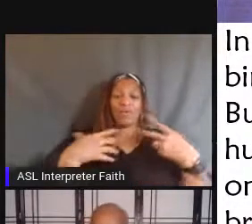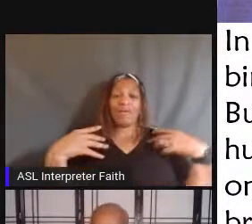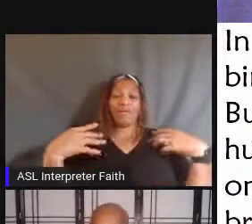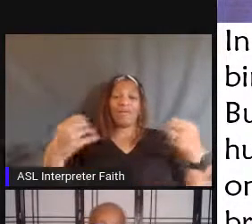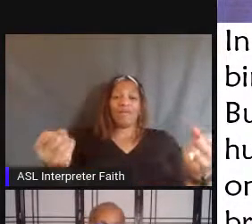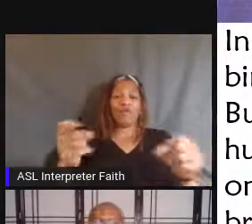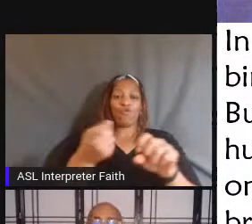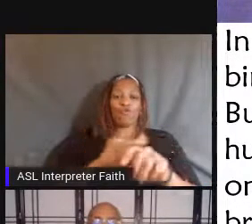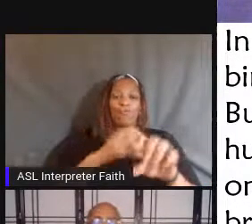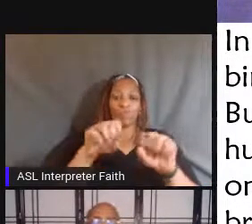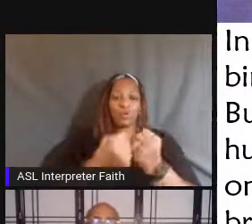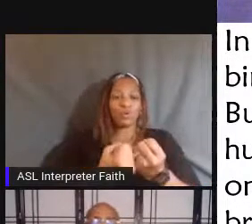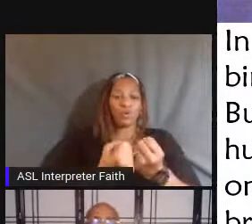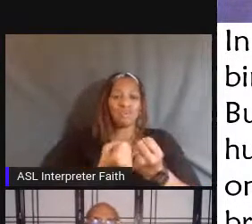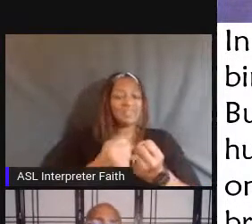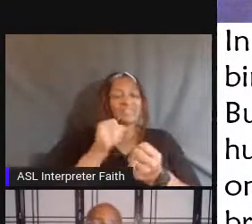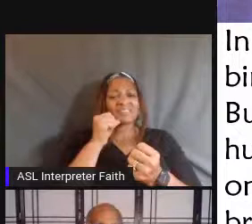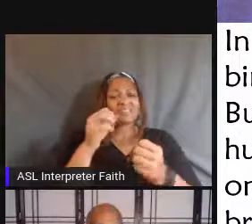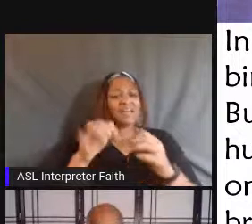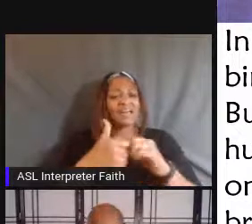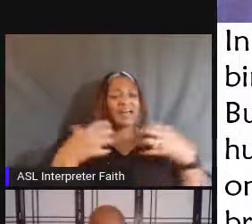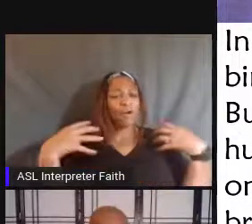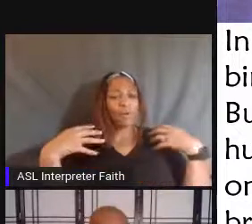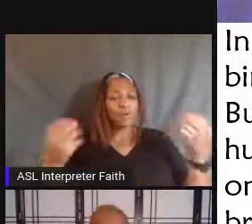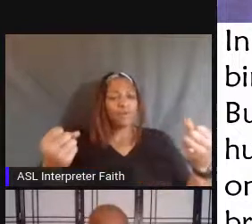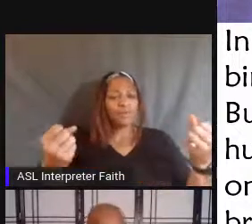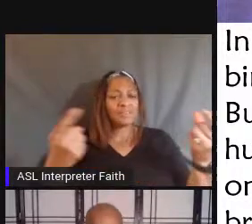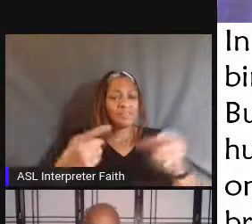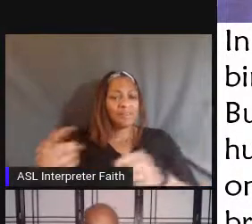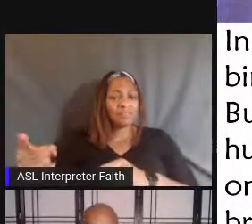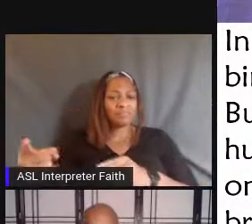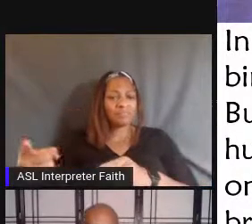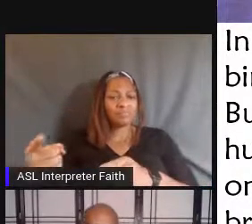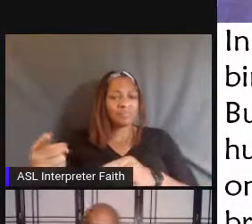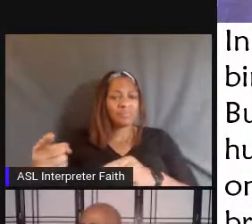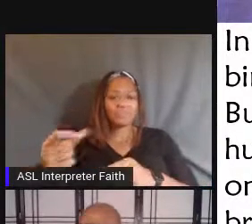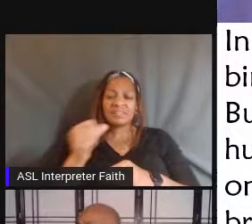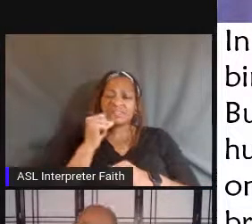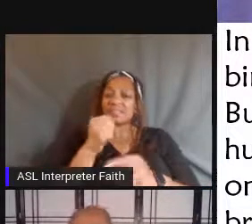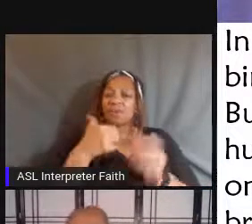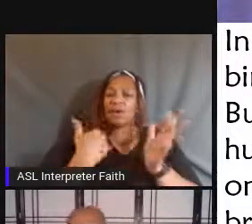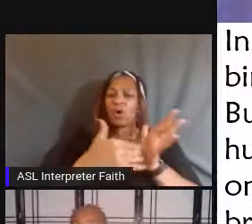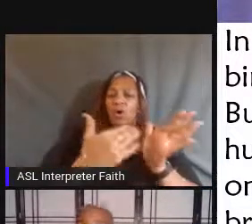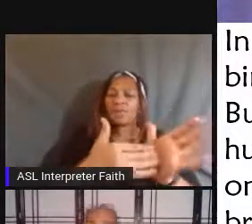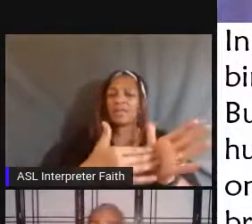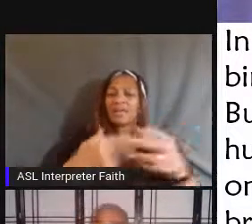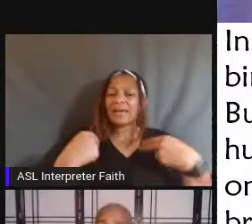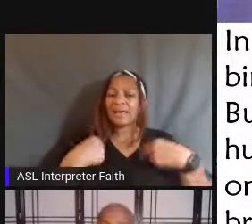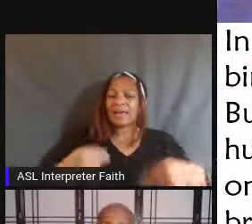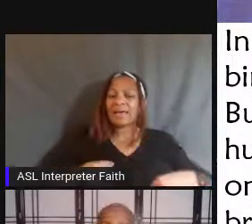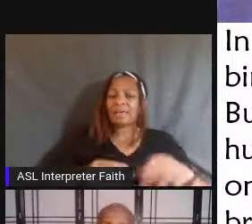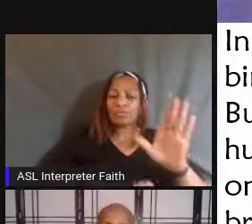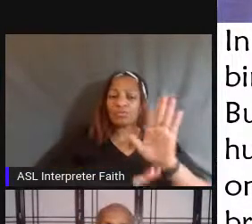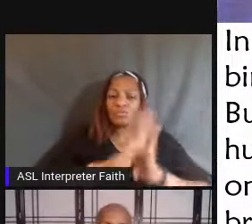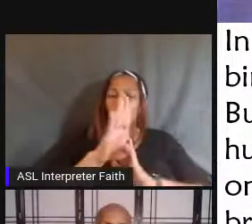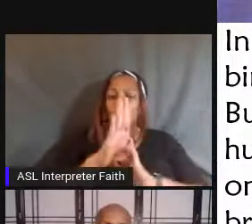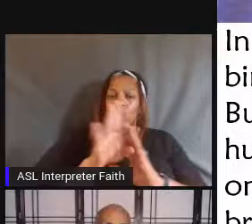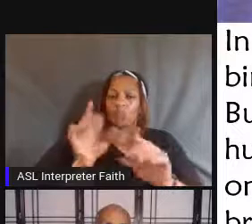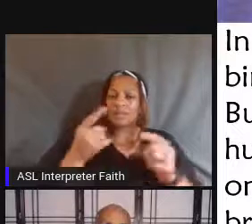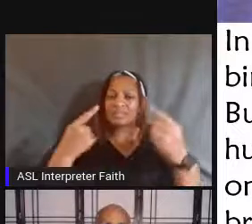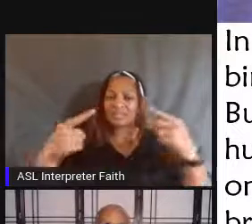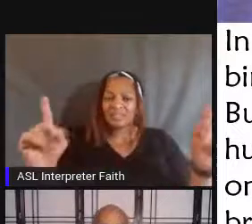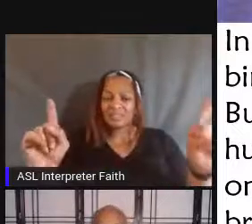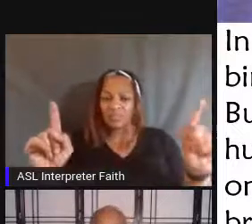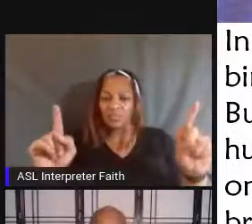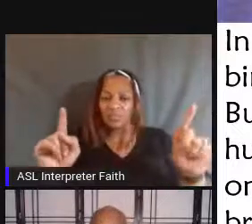it's almost never how human growth works. More often, healing and growth take